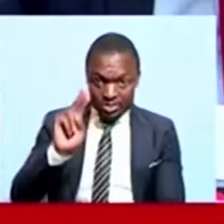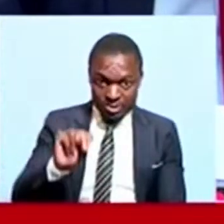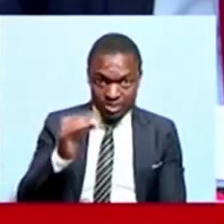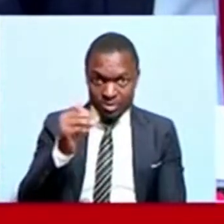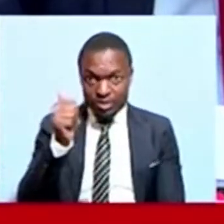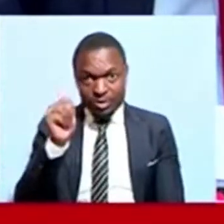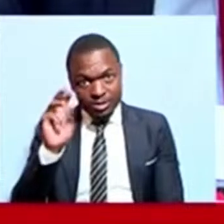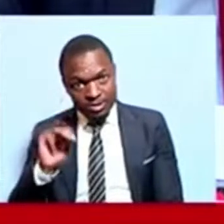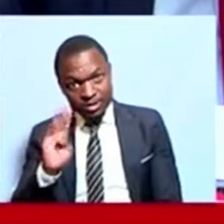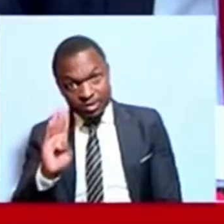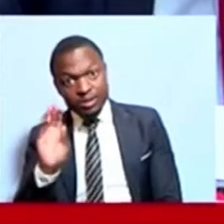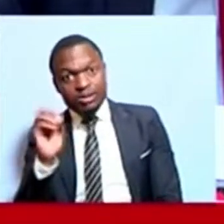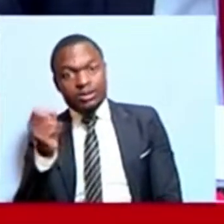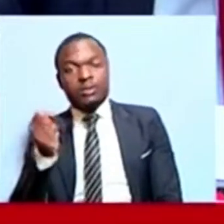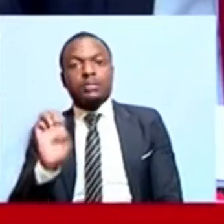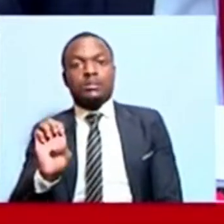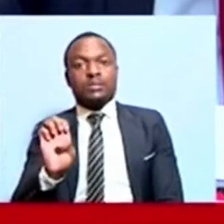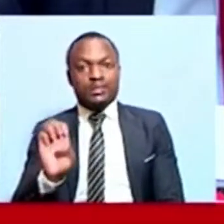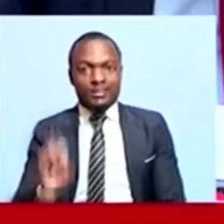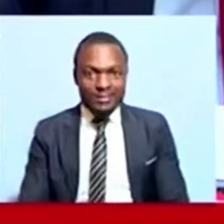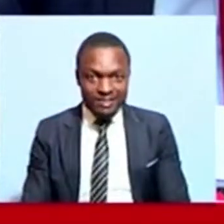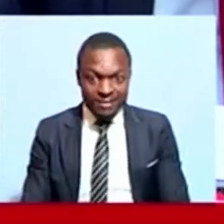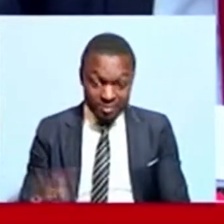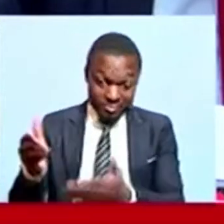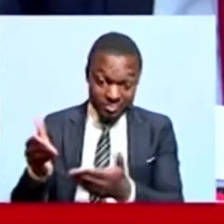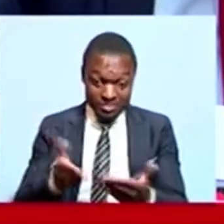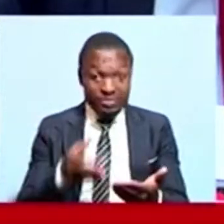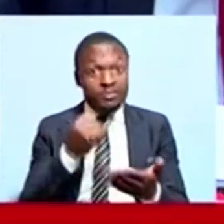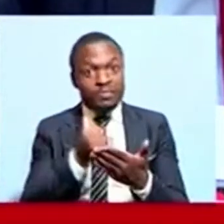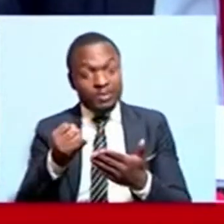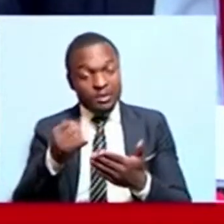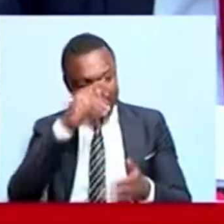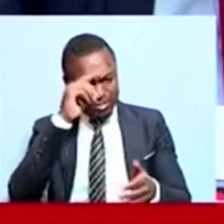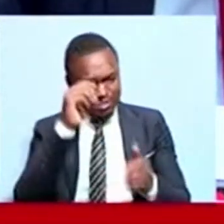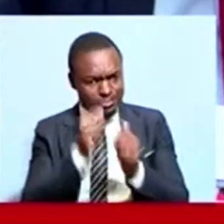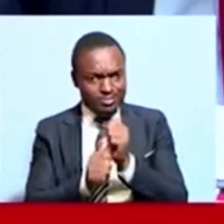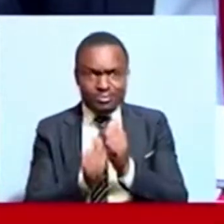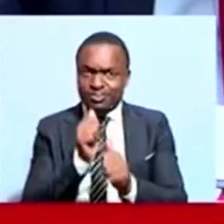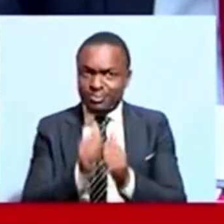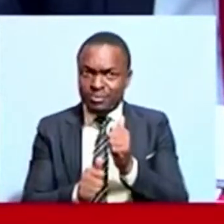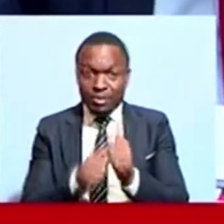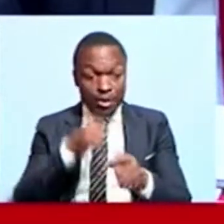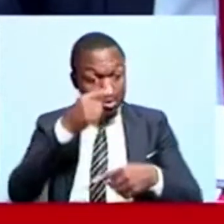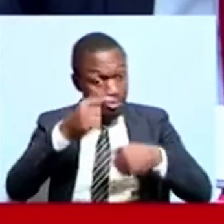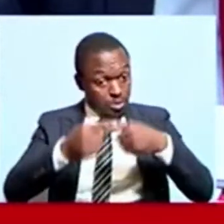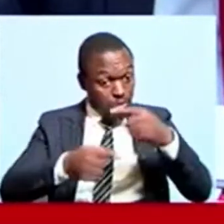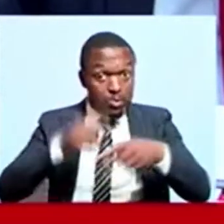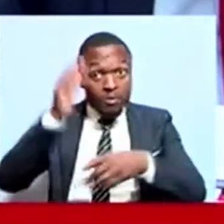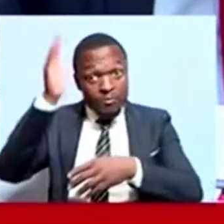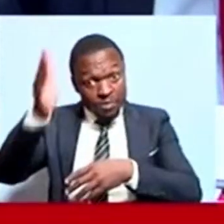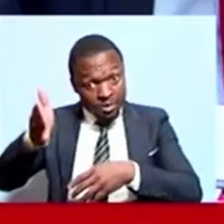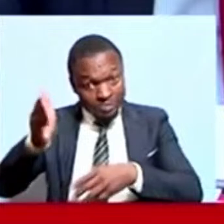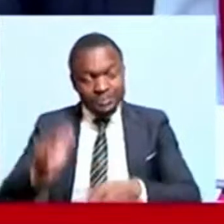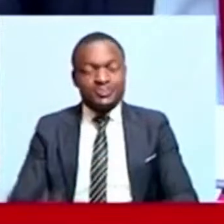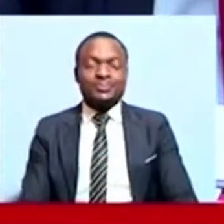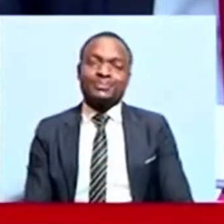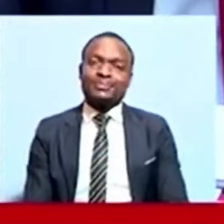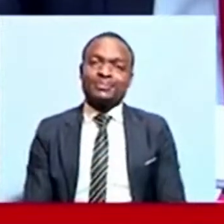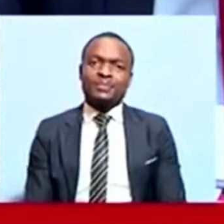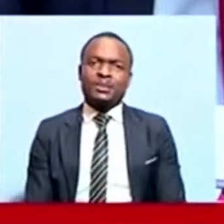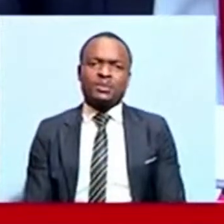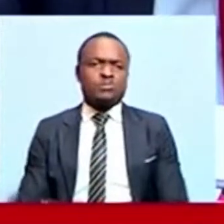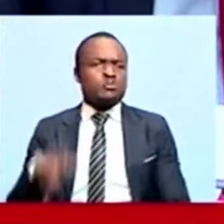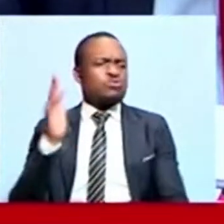to emphatically bring that issue, because going forward, we will